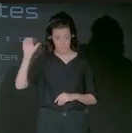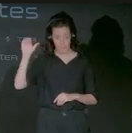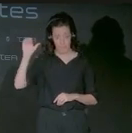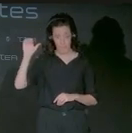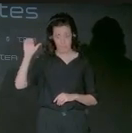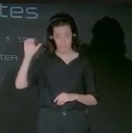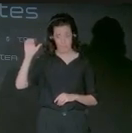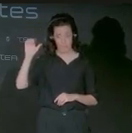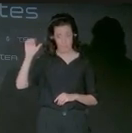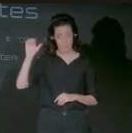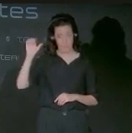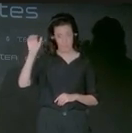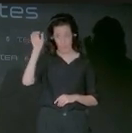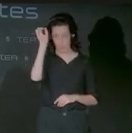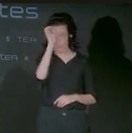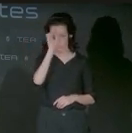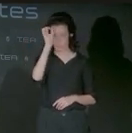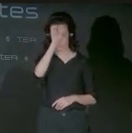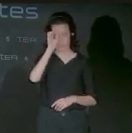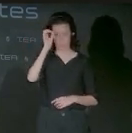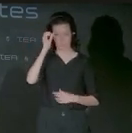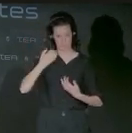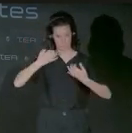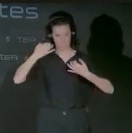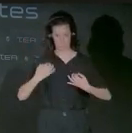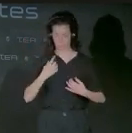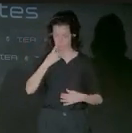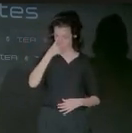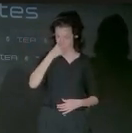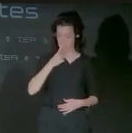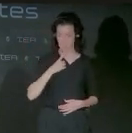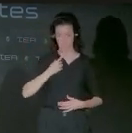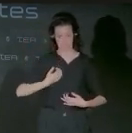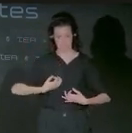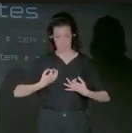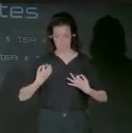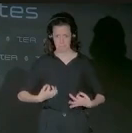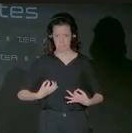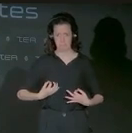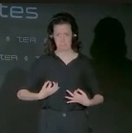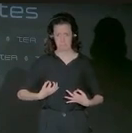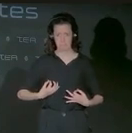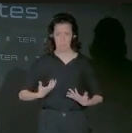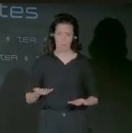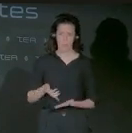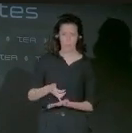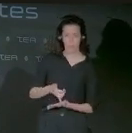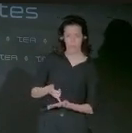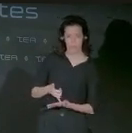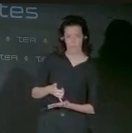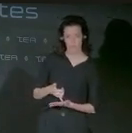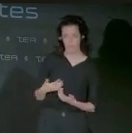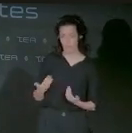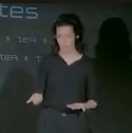for having an influence in shaping the future of virtual worlds? And why do you think